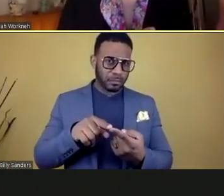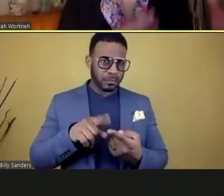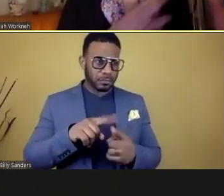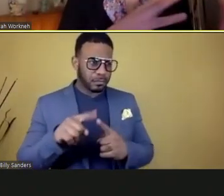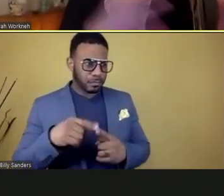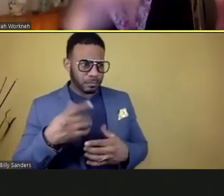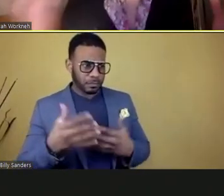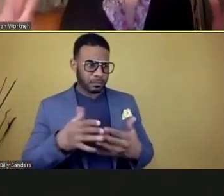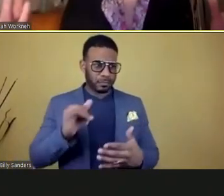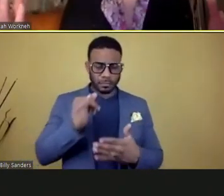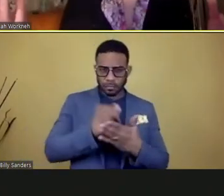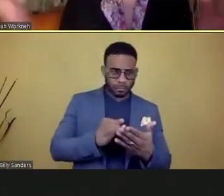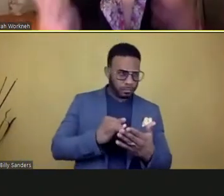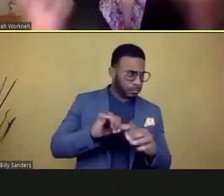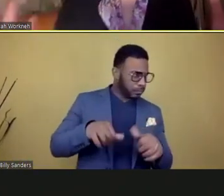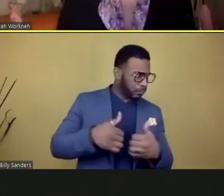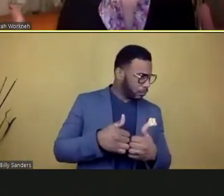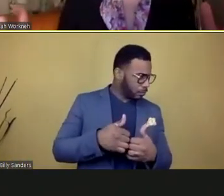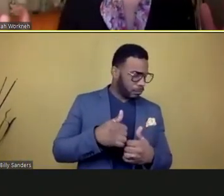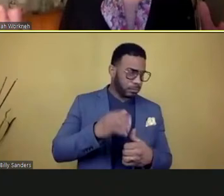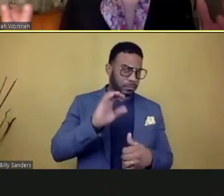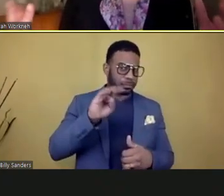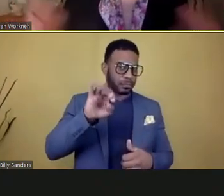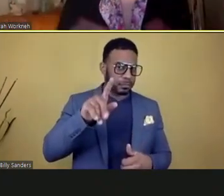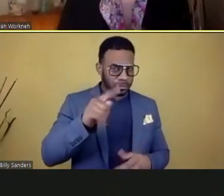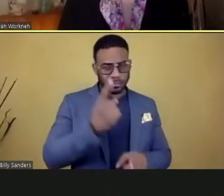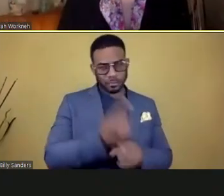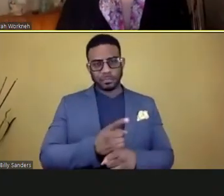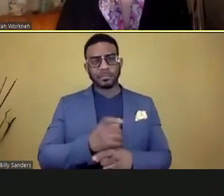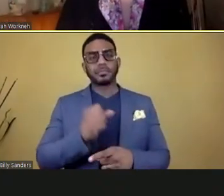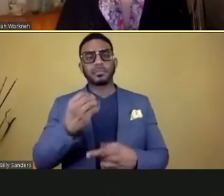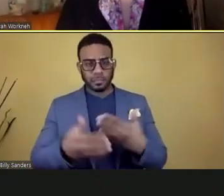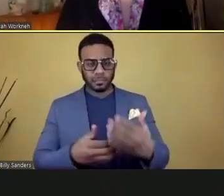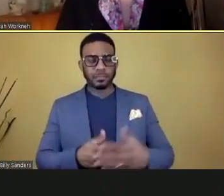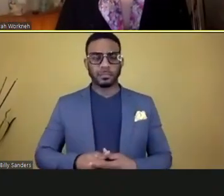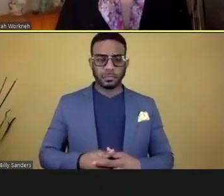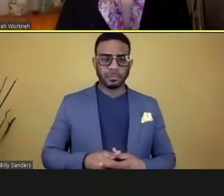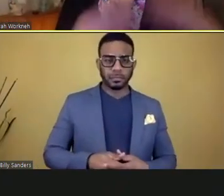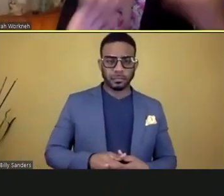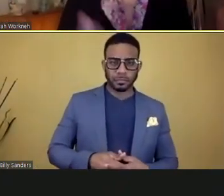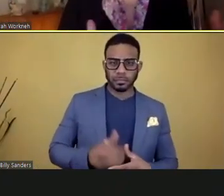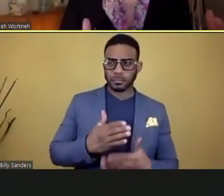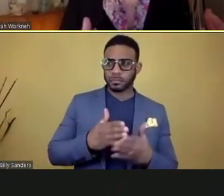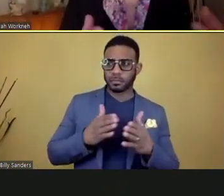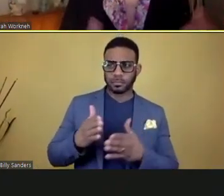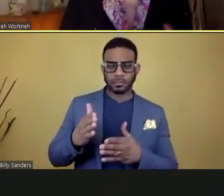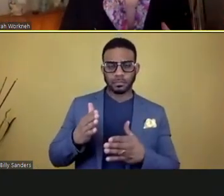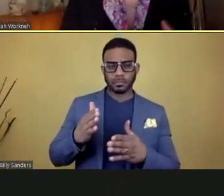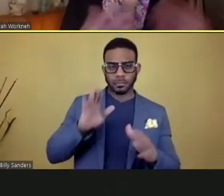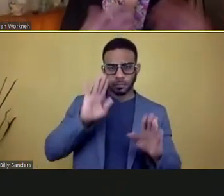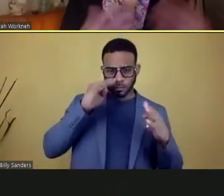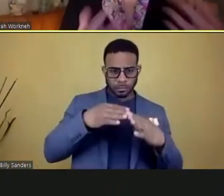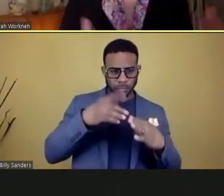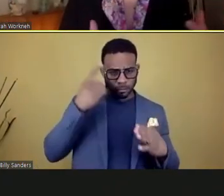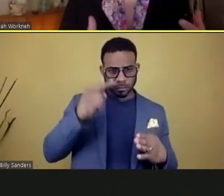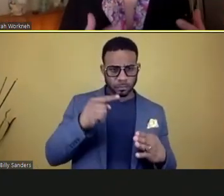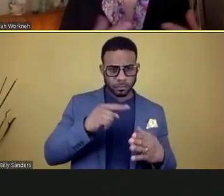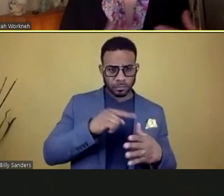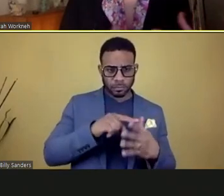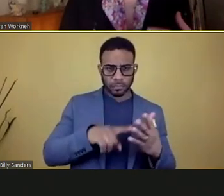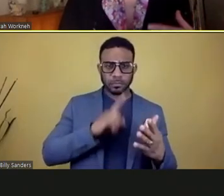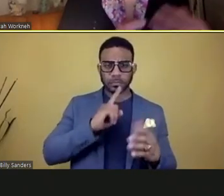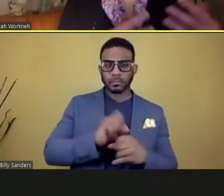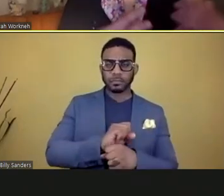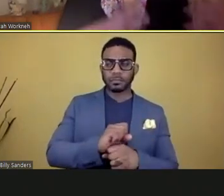kind of like artist versus the object, right? And so in some ways, the focus for them is